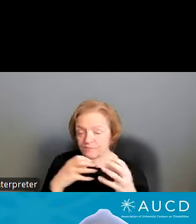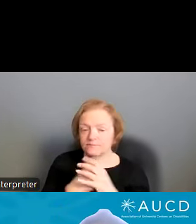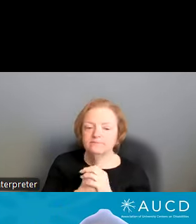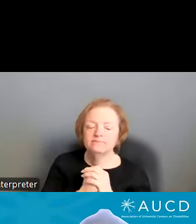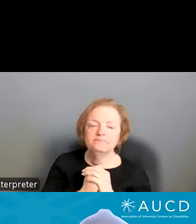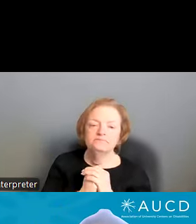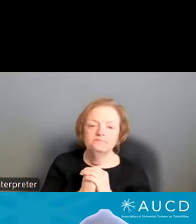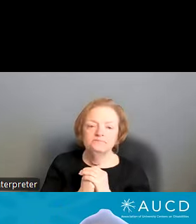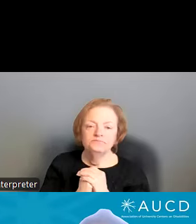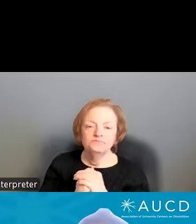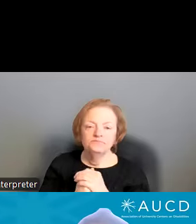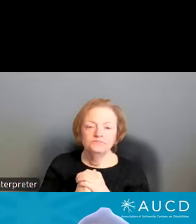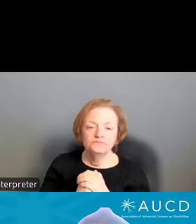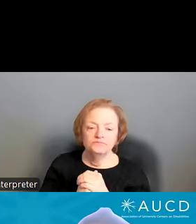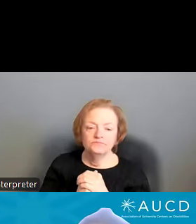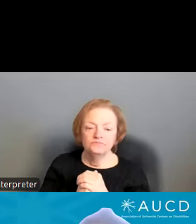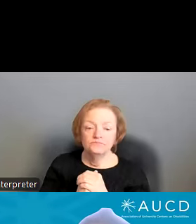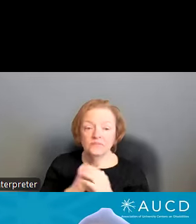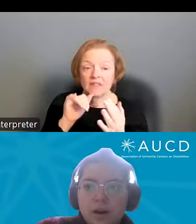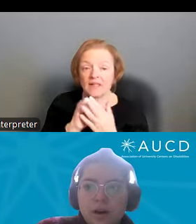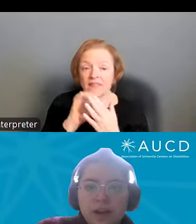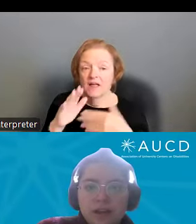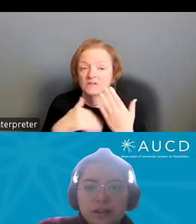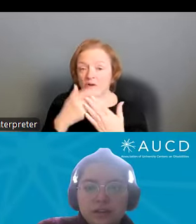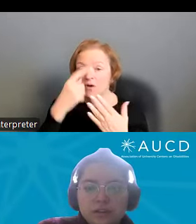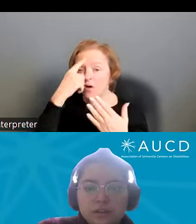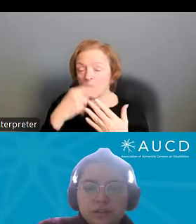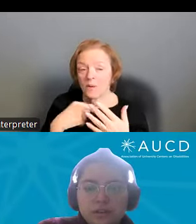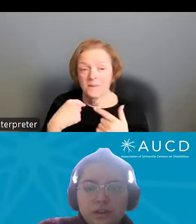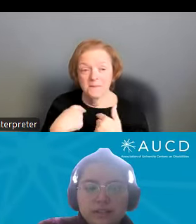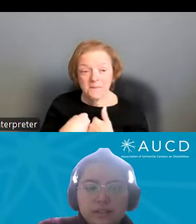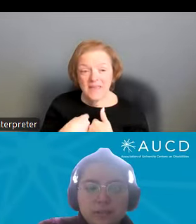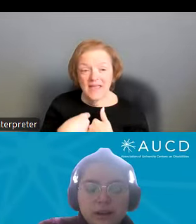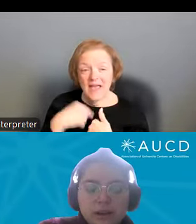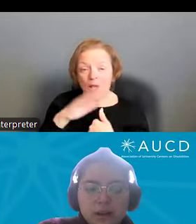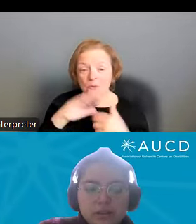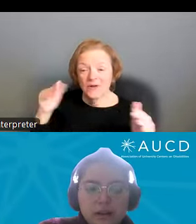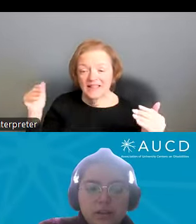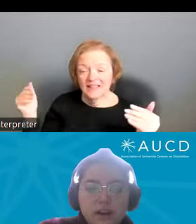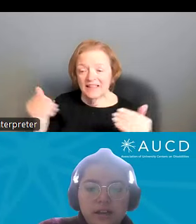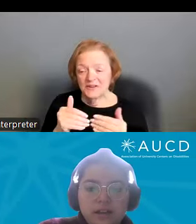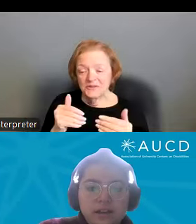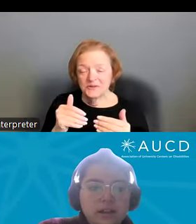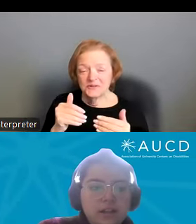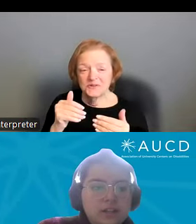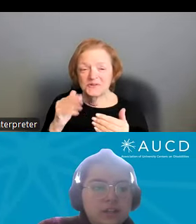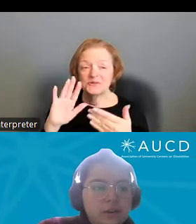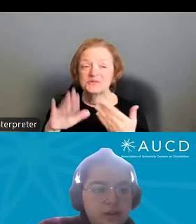So that's everything from me. I'll go ahead and introduce our next speaker, is Dr.